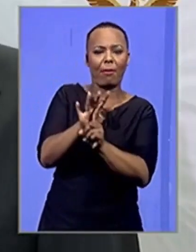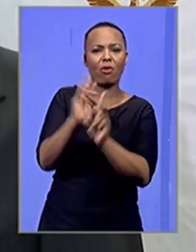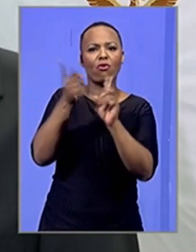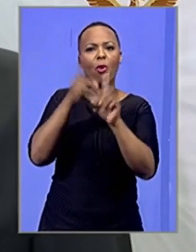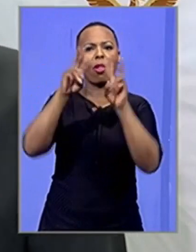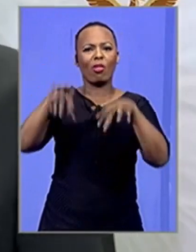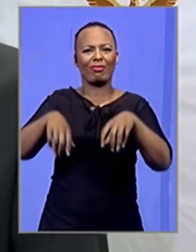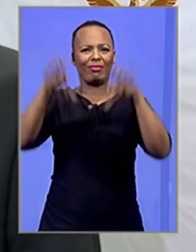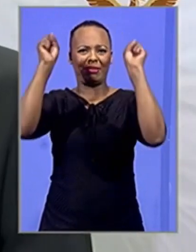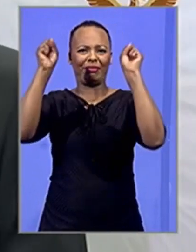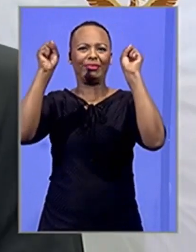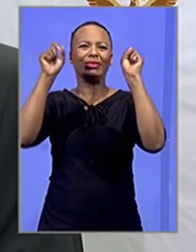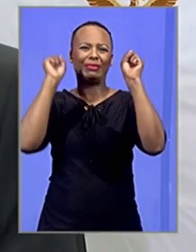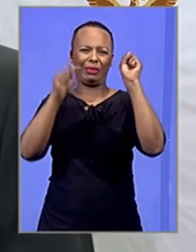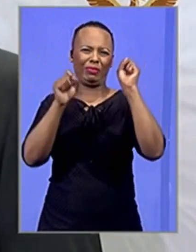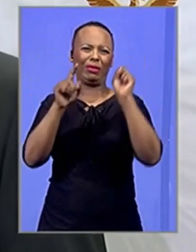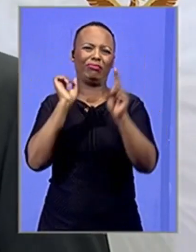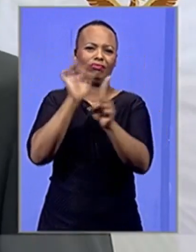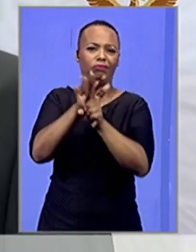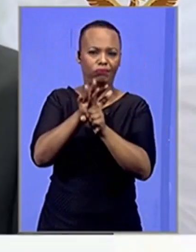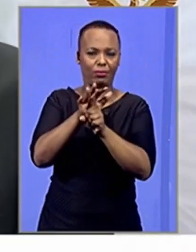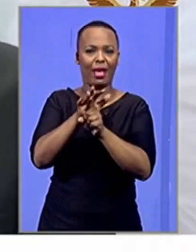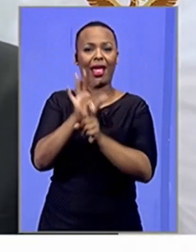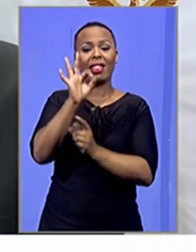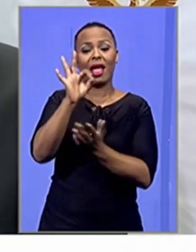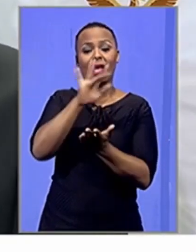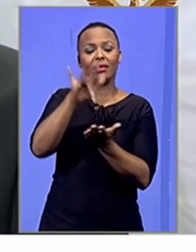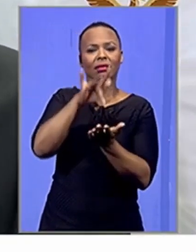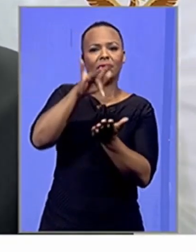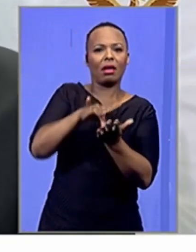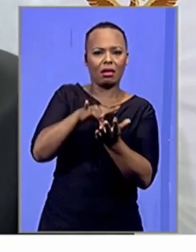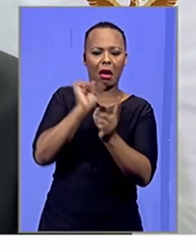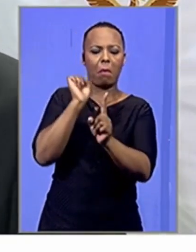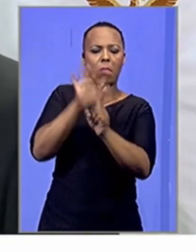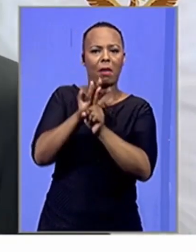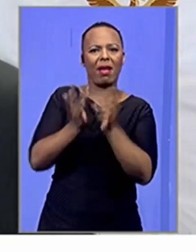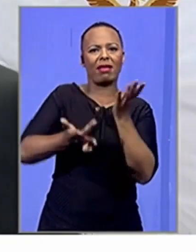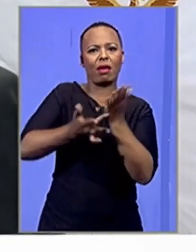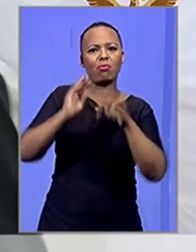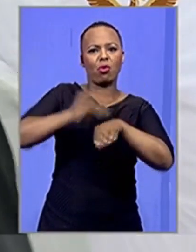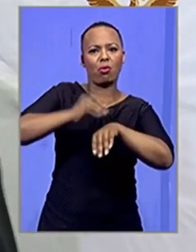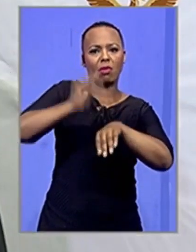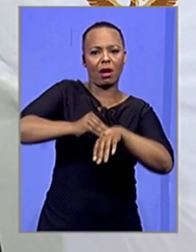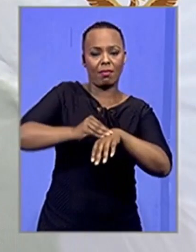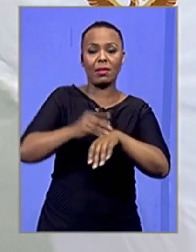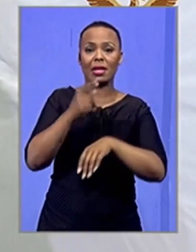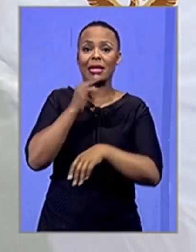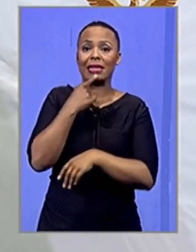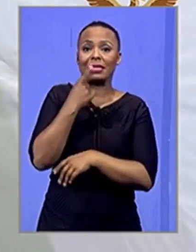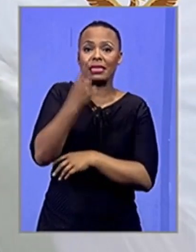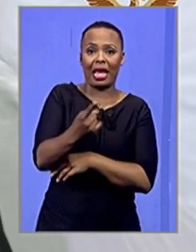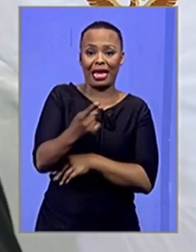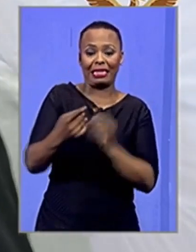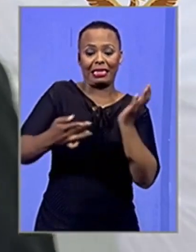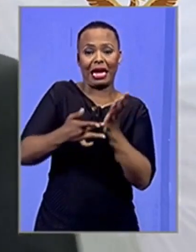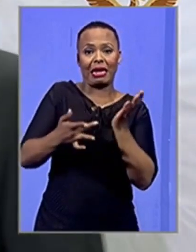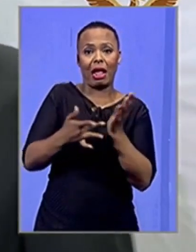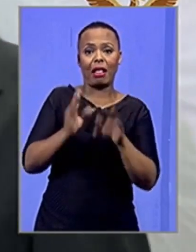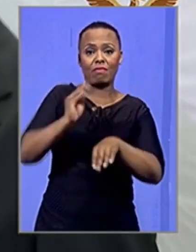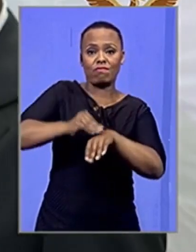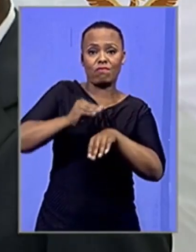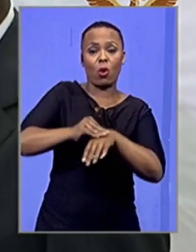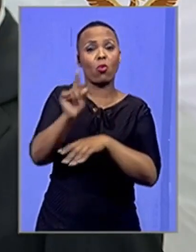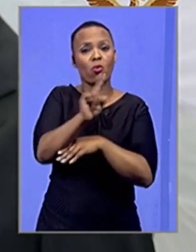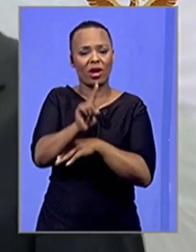shedding and 3 centers were affected by technical issues. And when I say technical issues, it simply